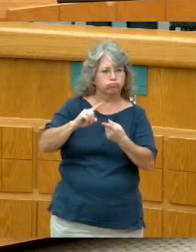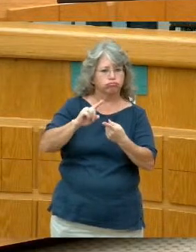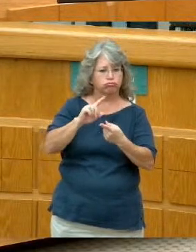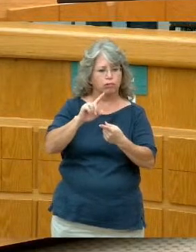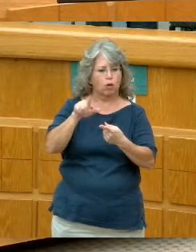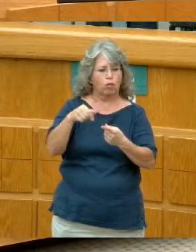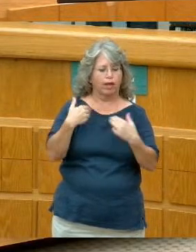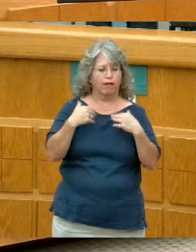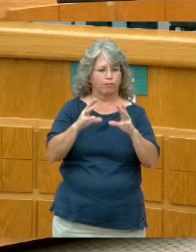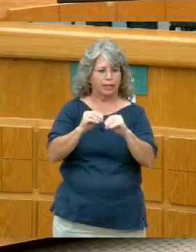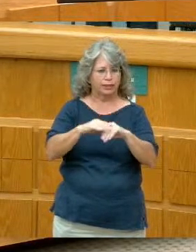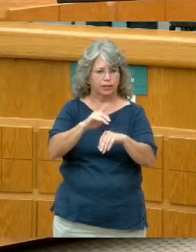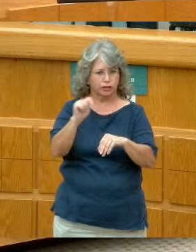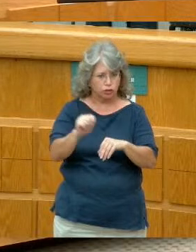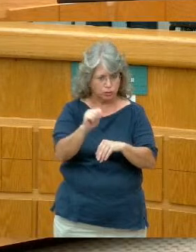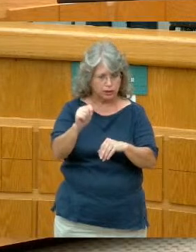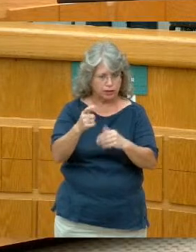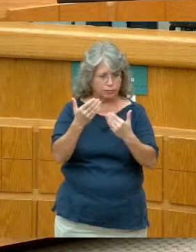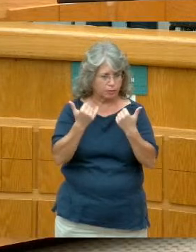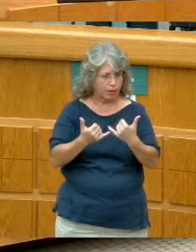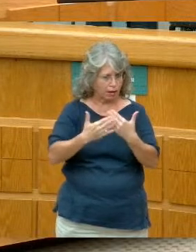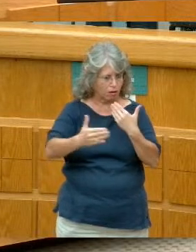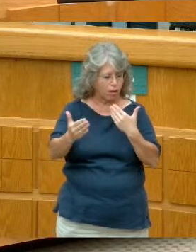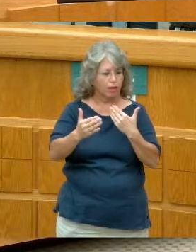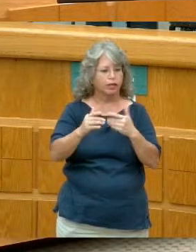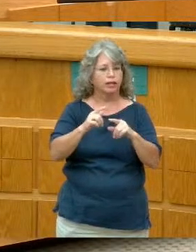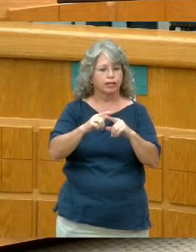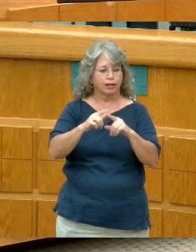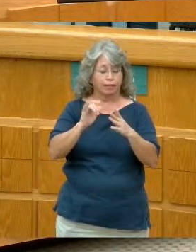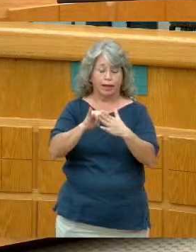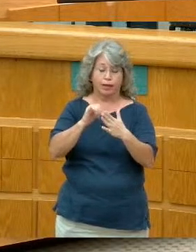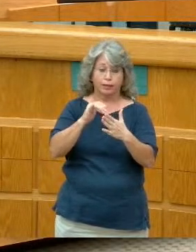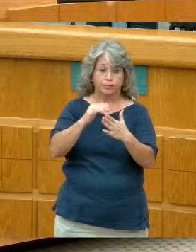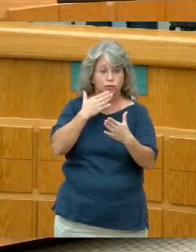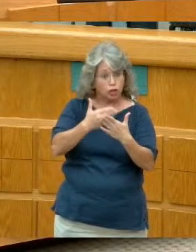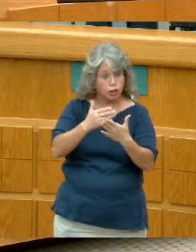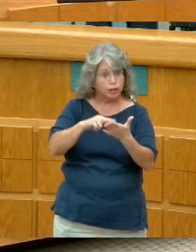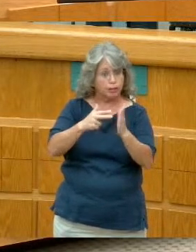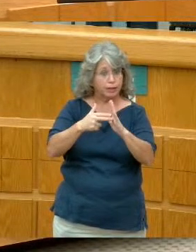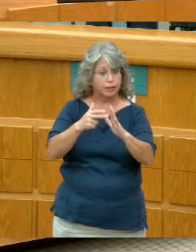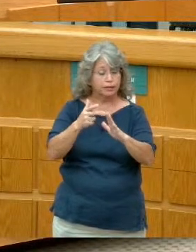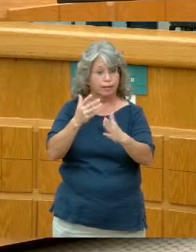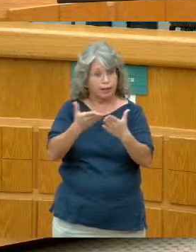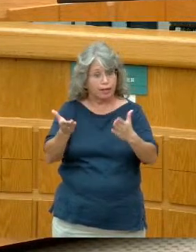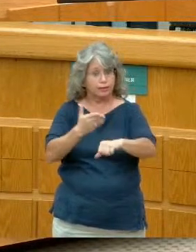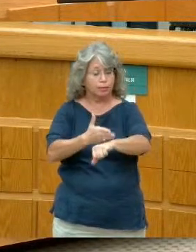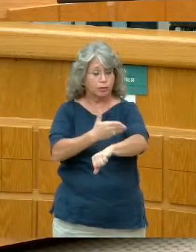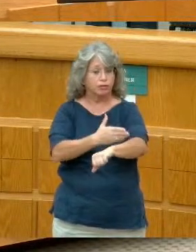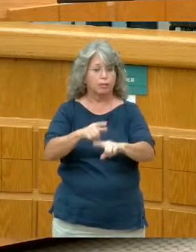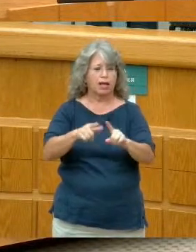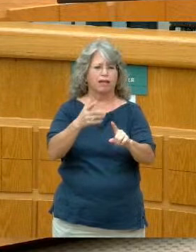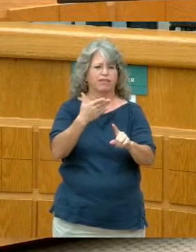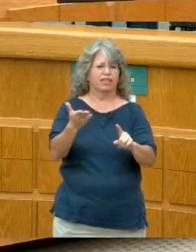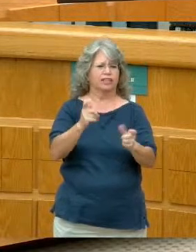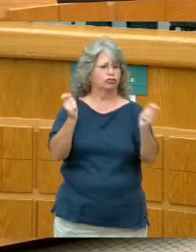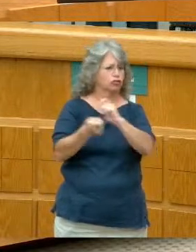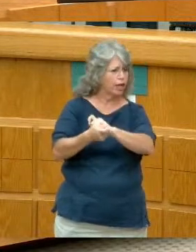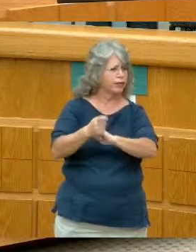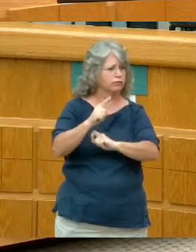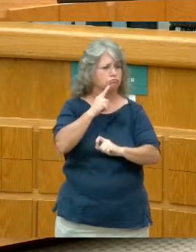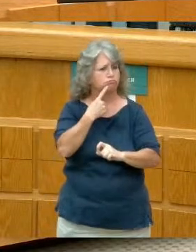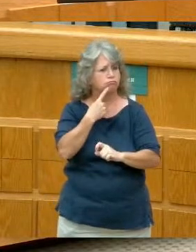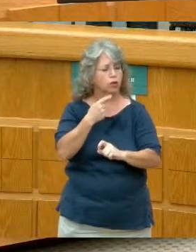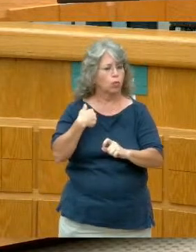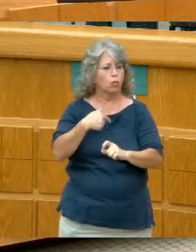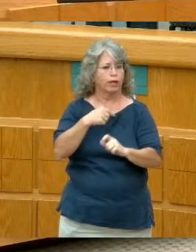that's a good sign. That means we're making progress, but we do want to keep you informed. But if anything significant changes, well, we can certainly come back at any